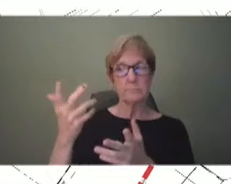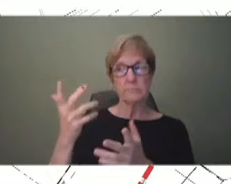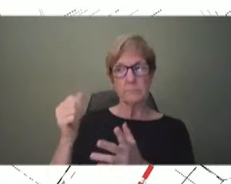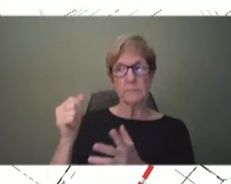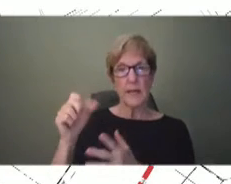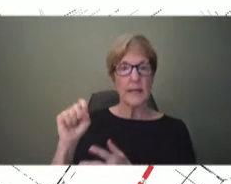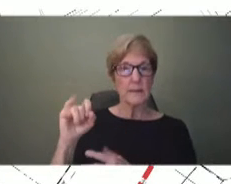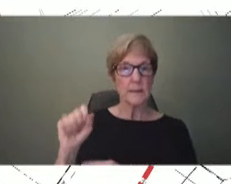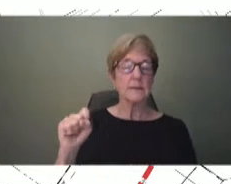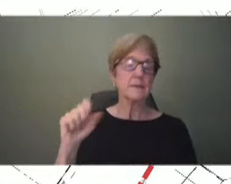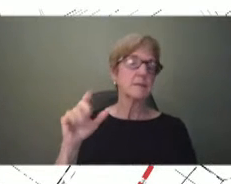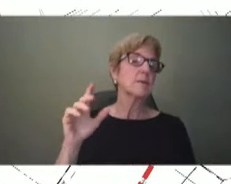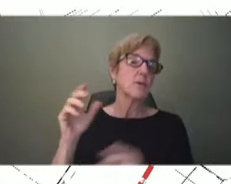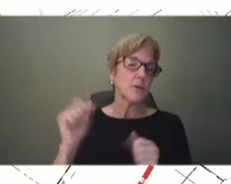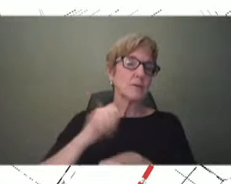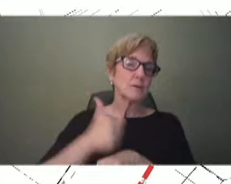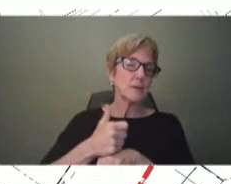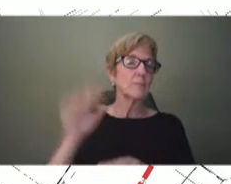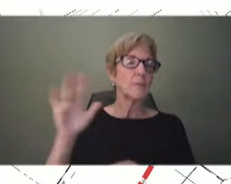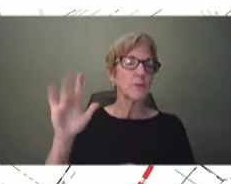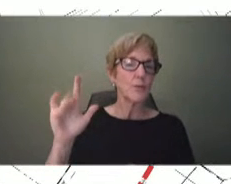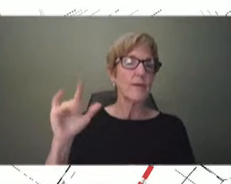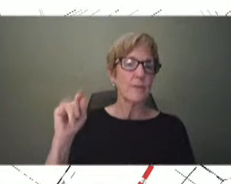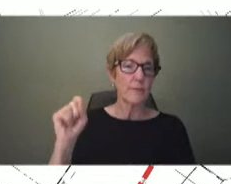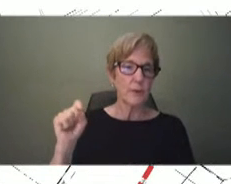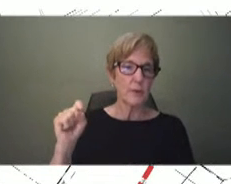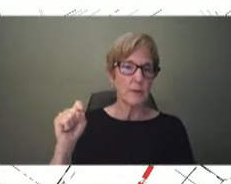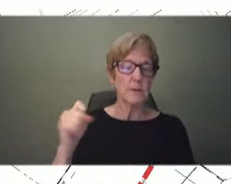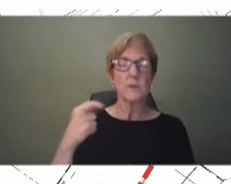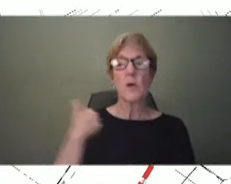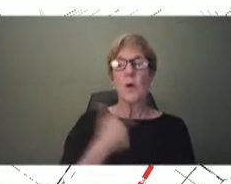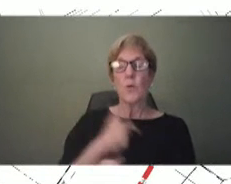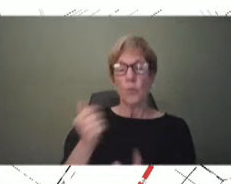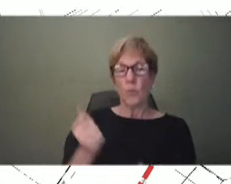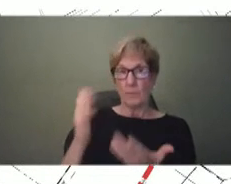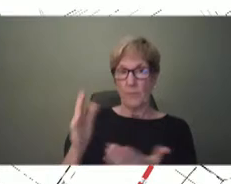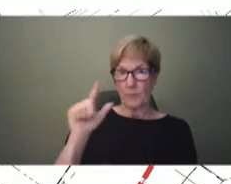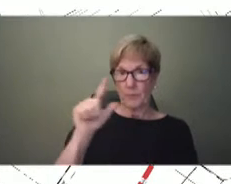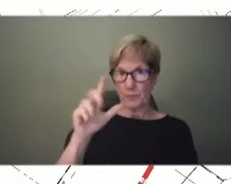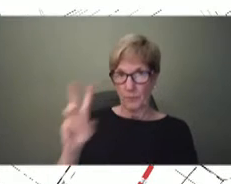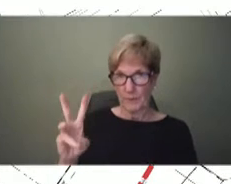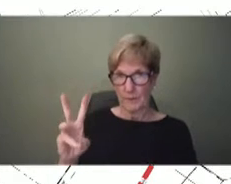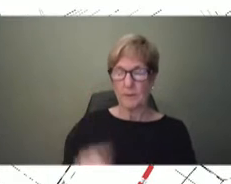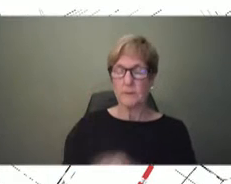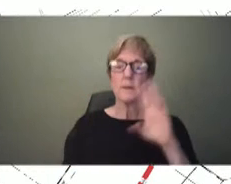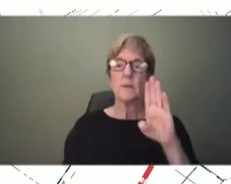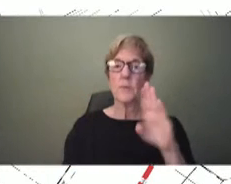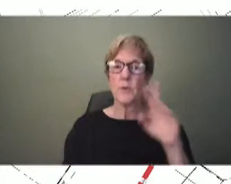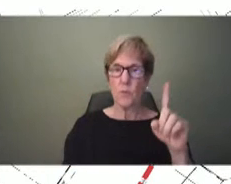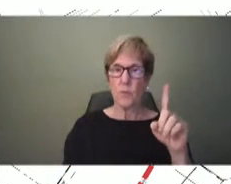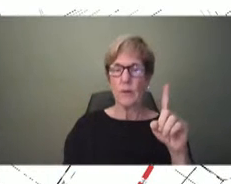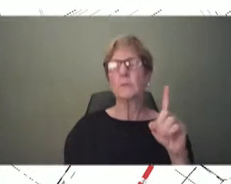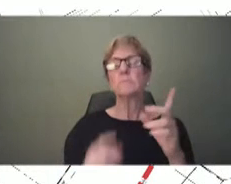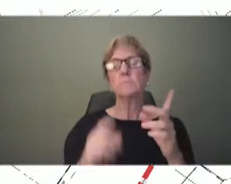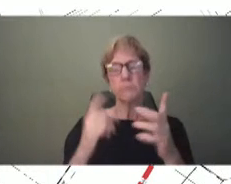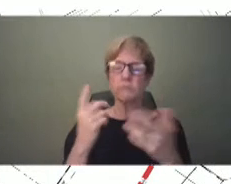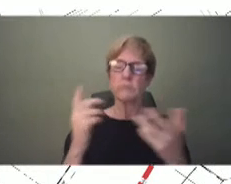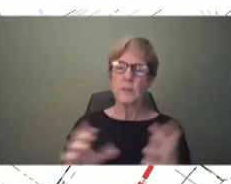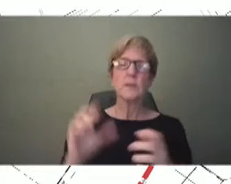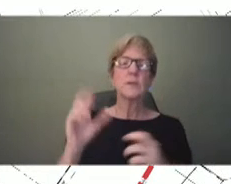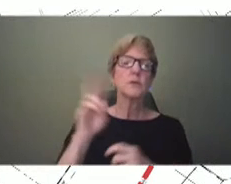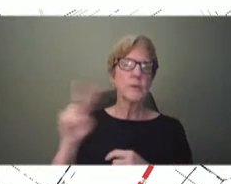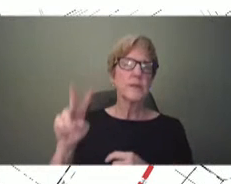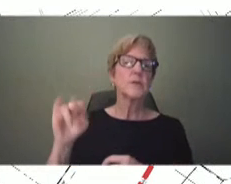25 units there uh we're proposing 26 so B1 can by R you can do 22 un to the